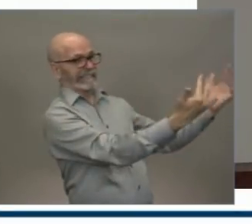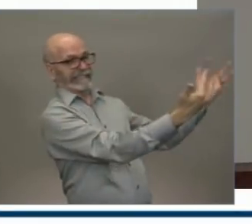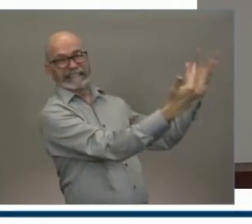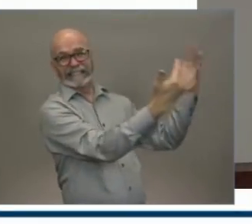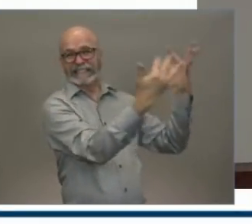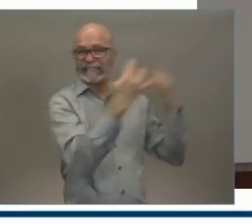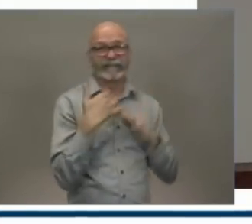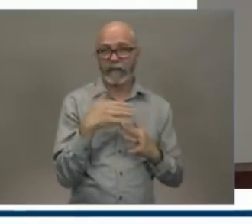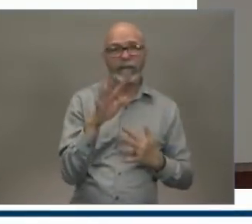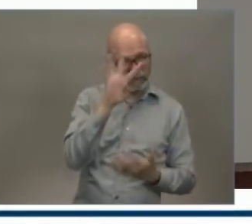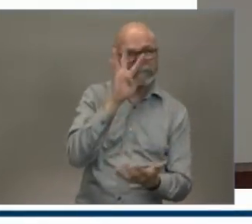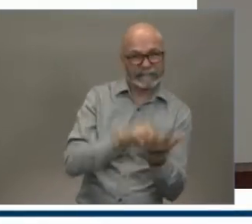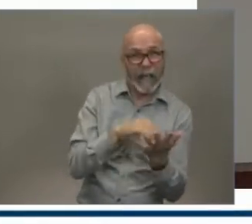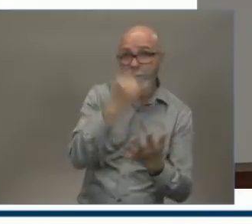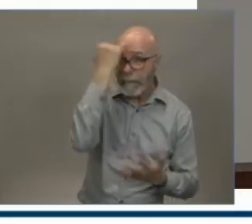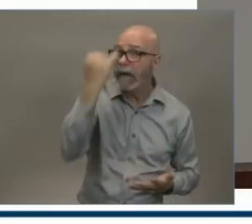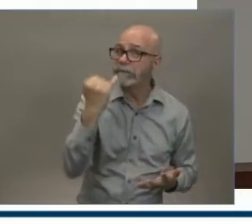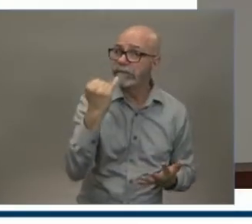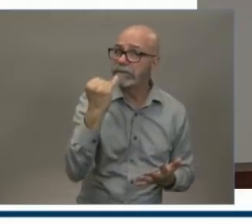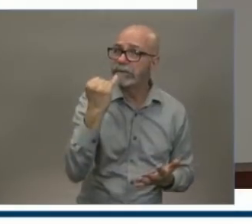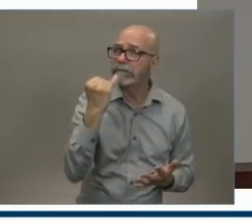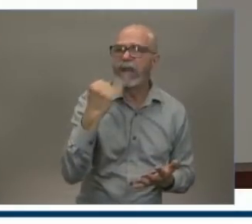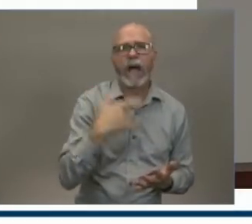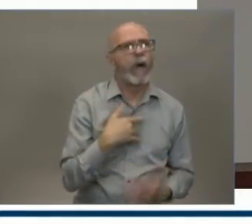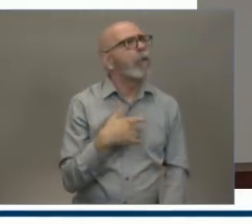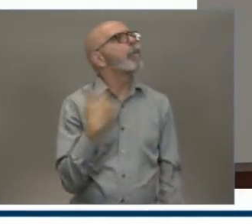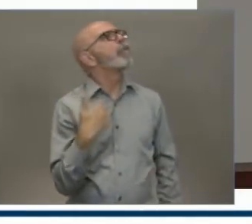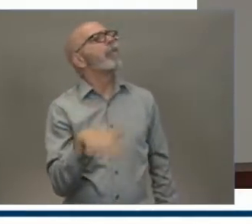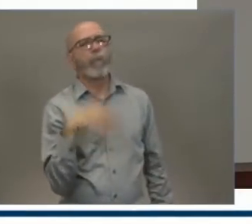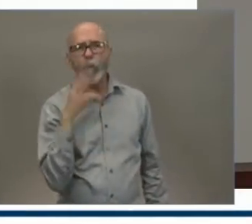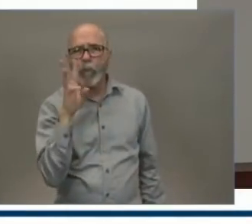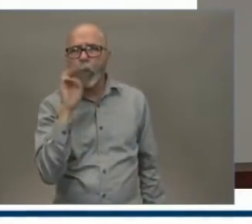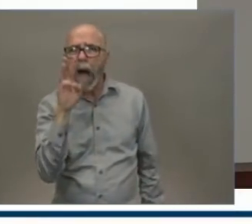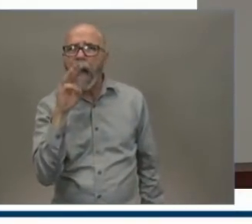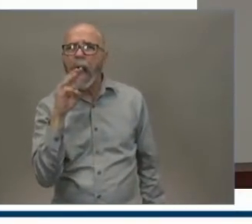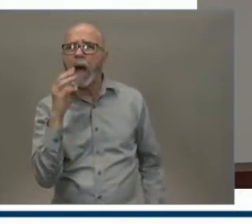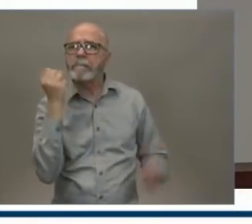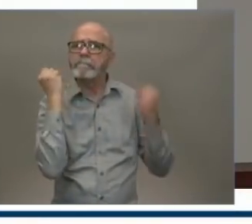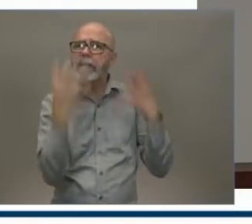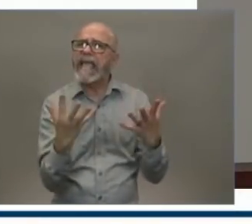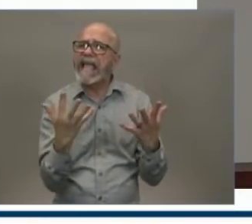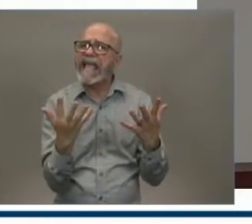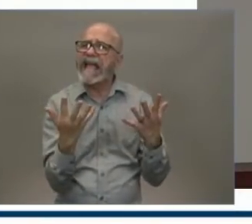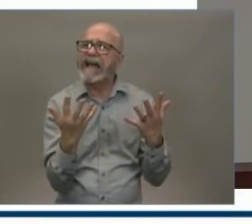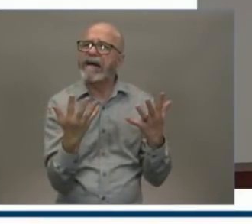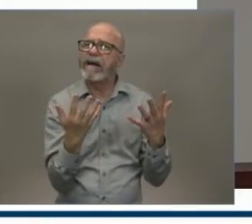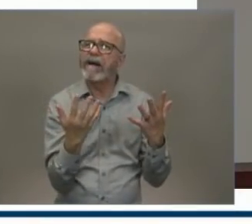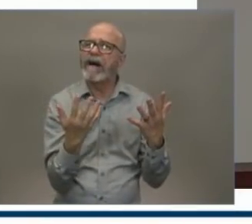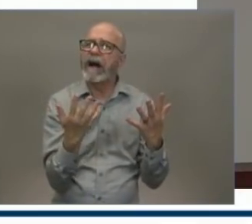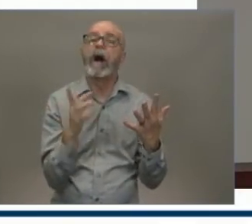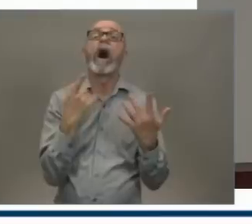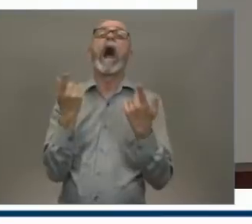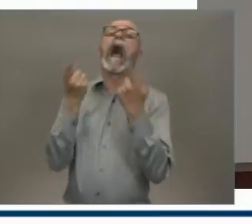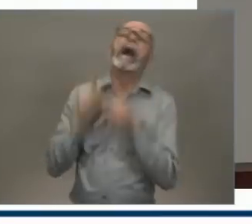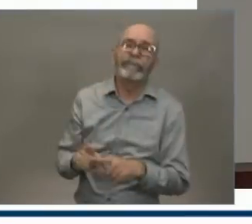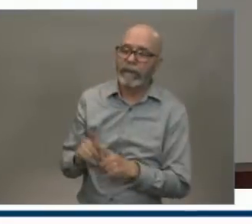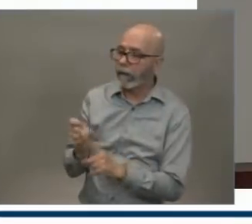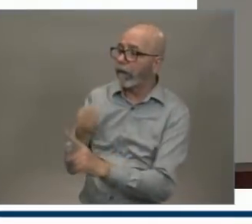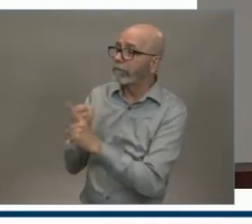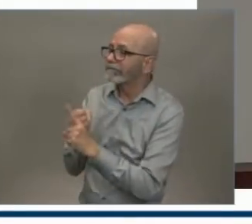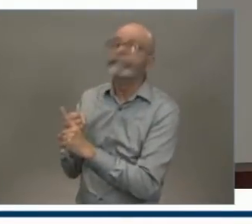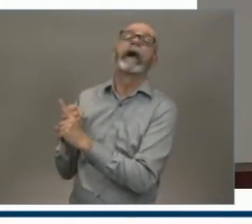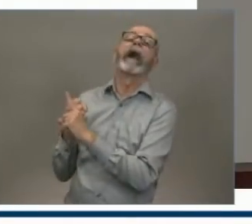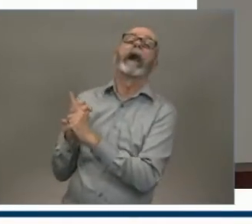I consider it still a success that at the end of the day we have one student who maintained his